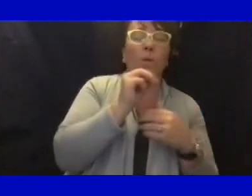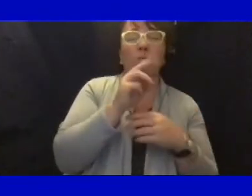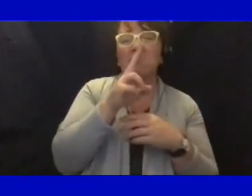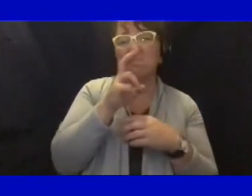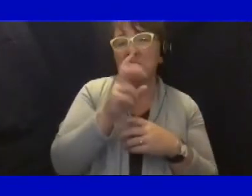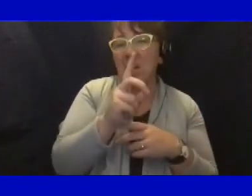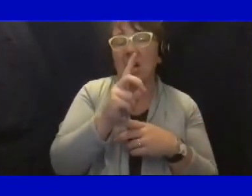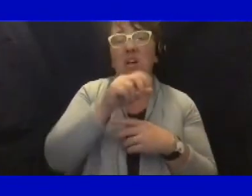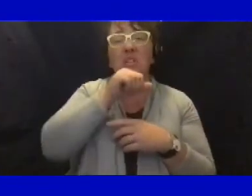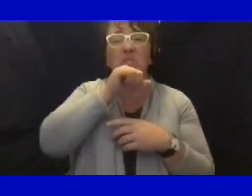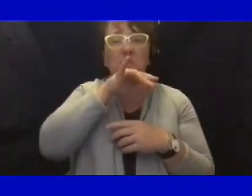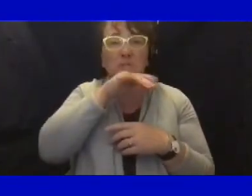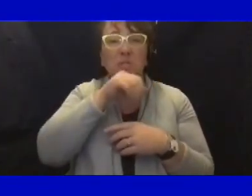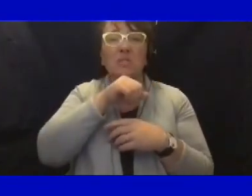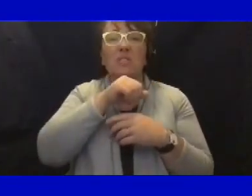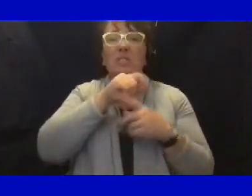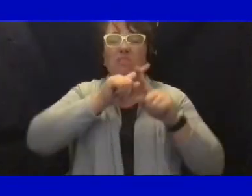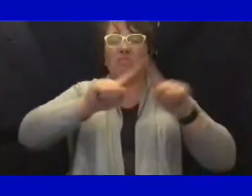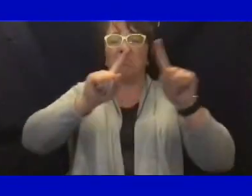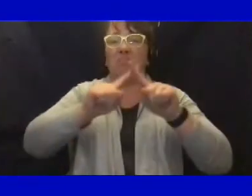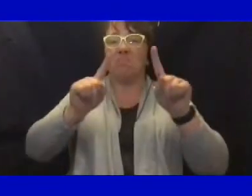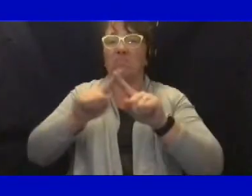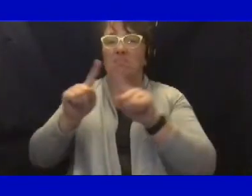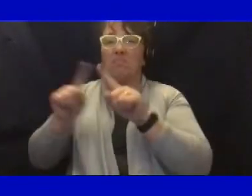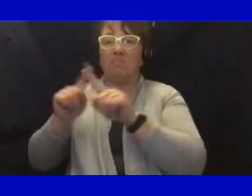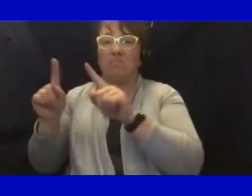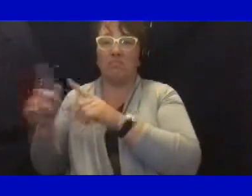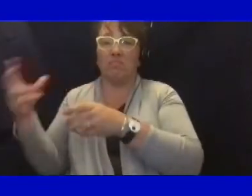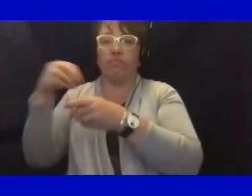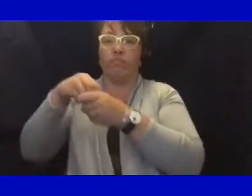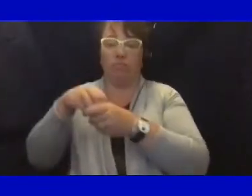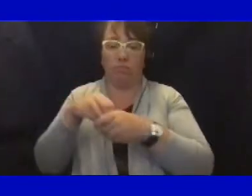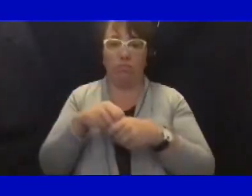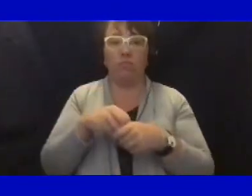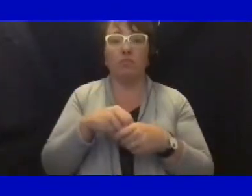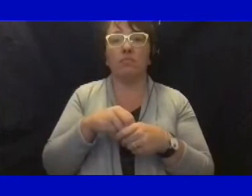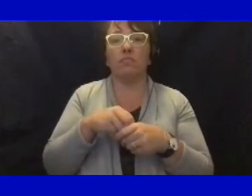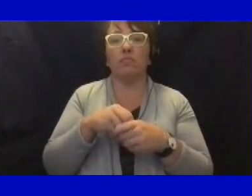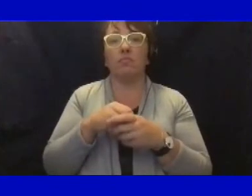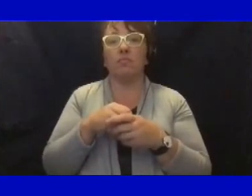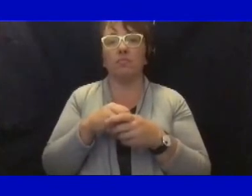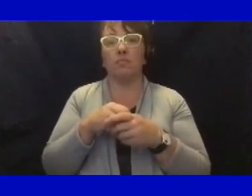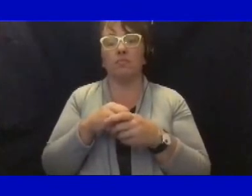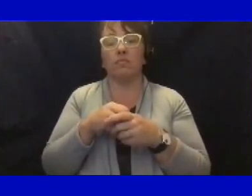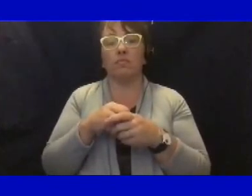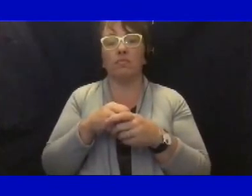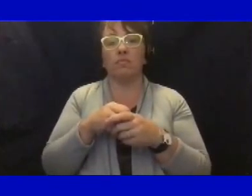incredible amount of mud, even bringing down trash cans, rocks, boulders down the street. Now.